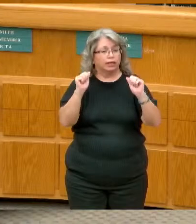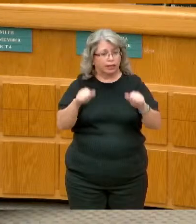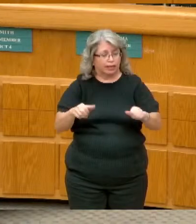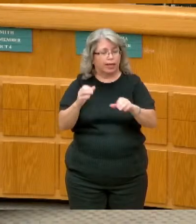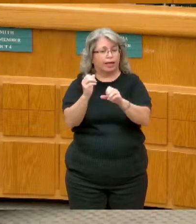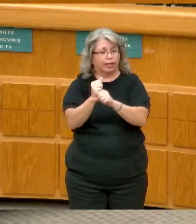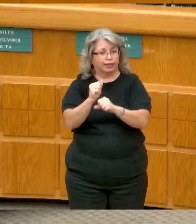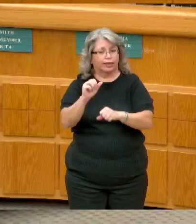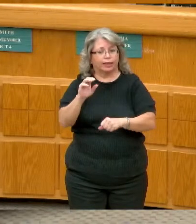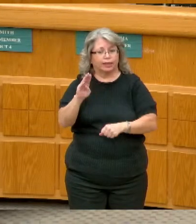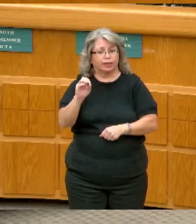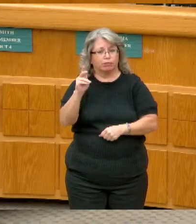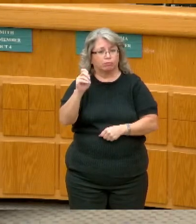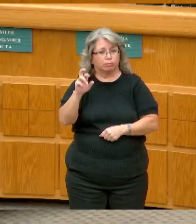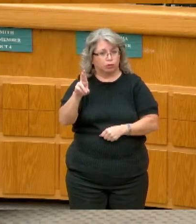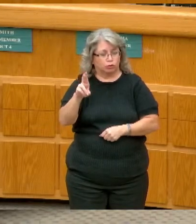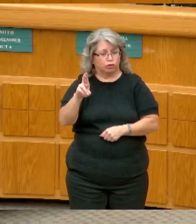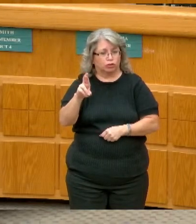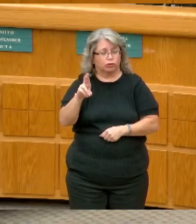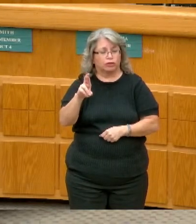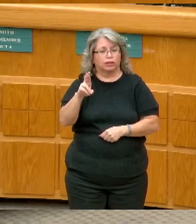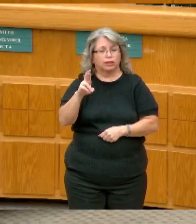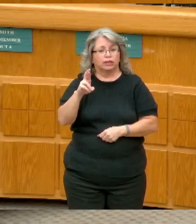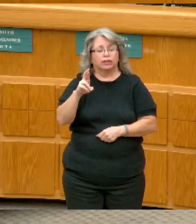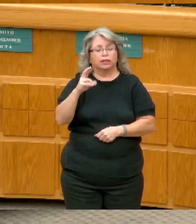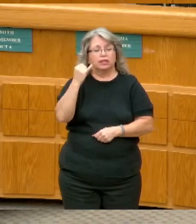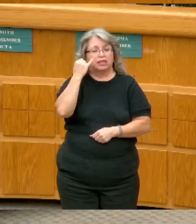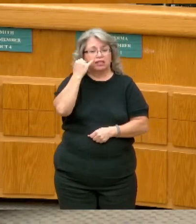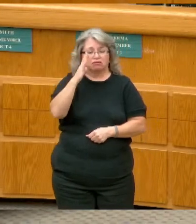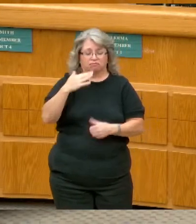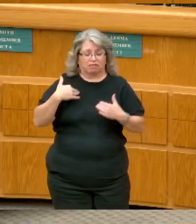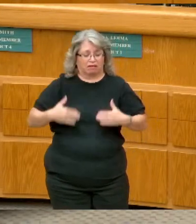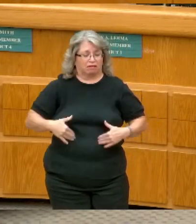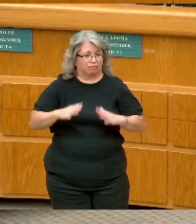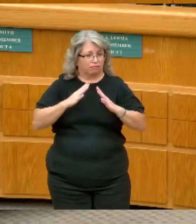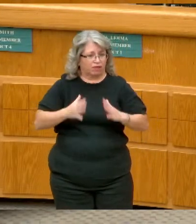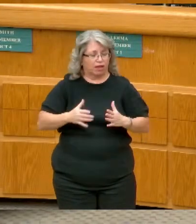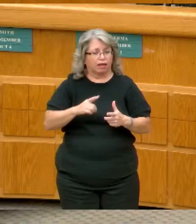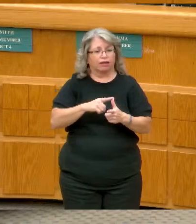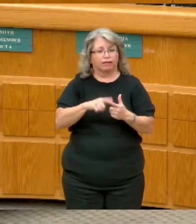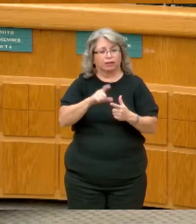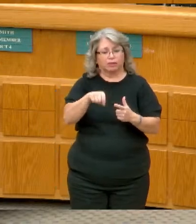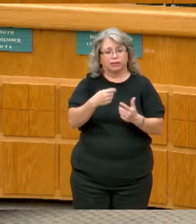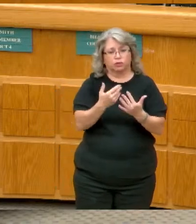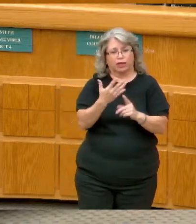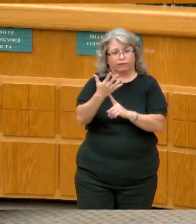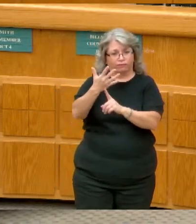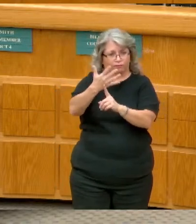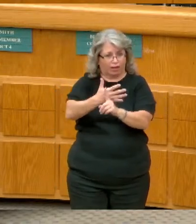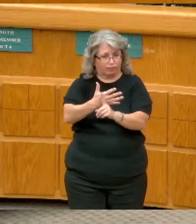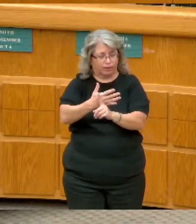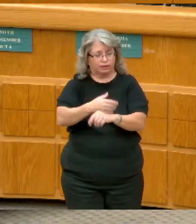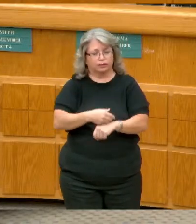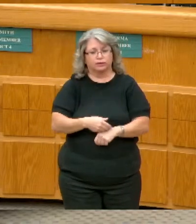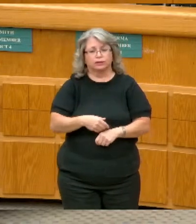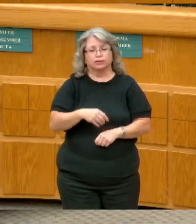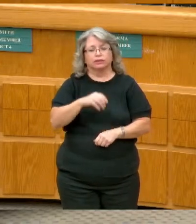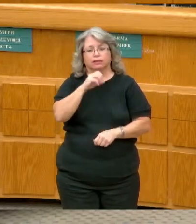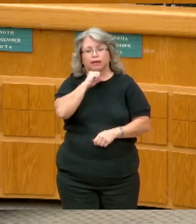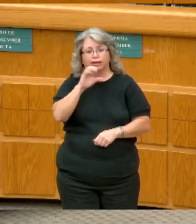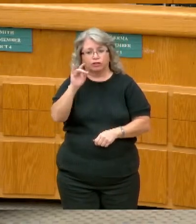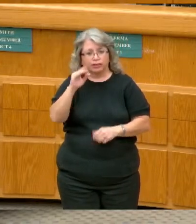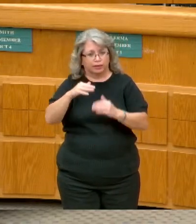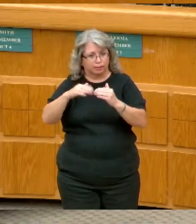booster. If you're not immunocompromised, it's 5 months after your second mRNA. The same for 18 years and older. And then